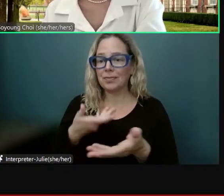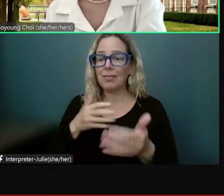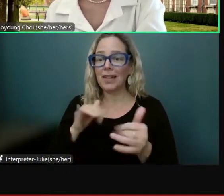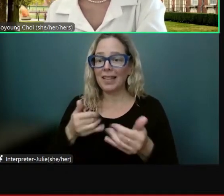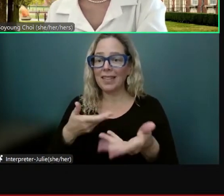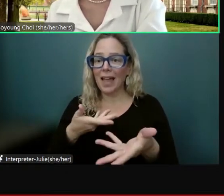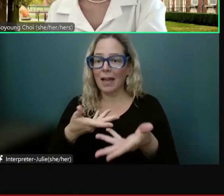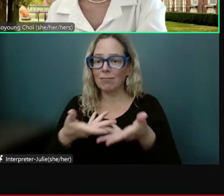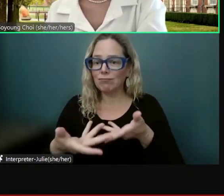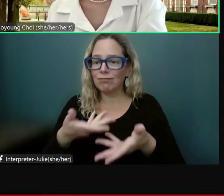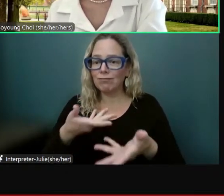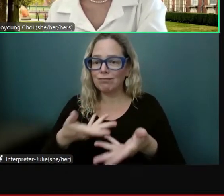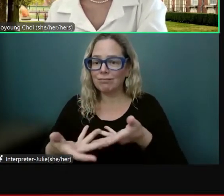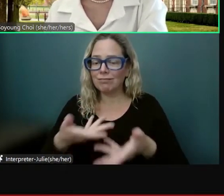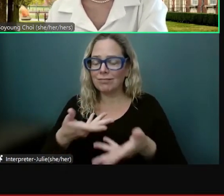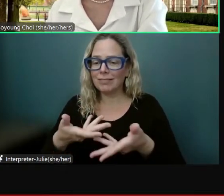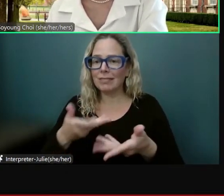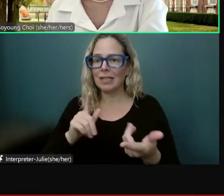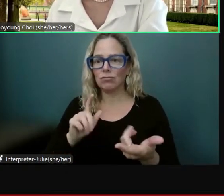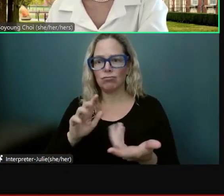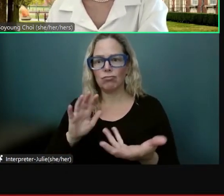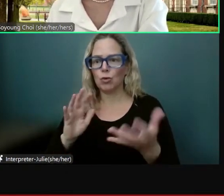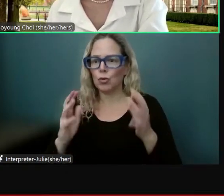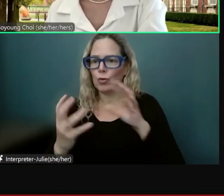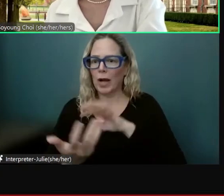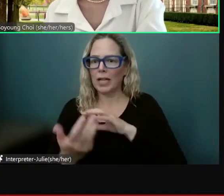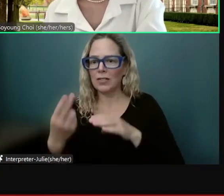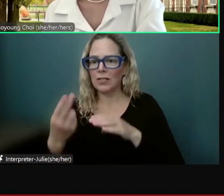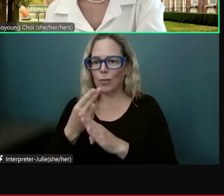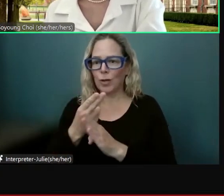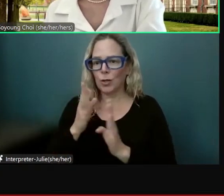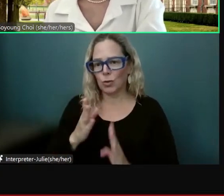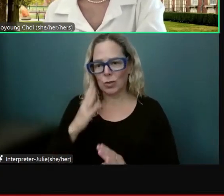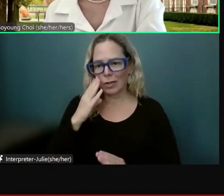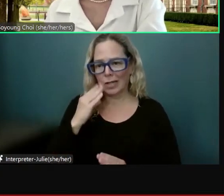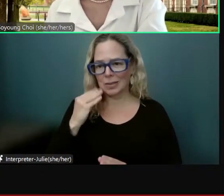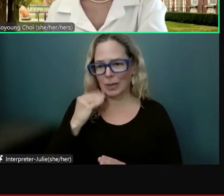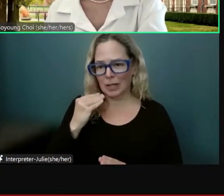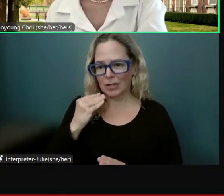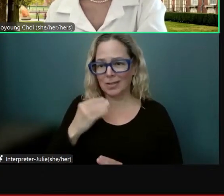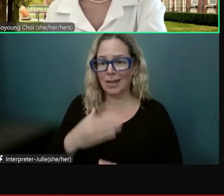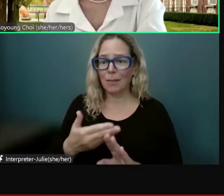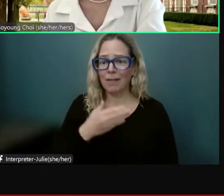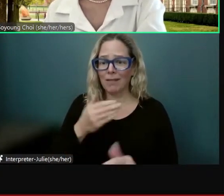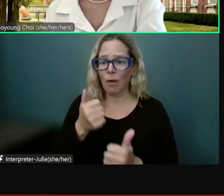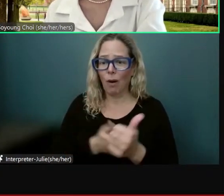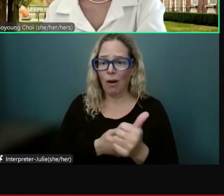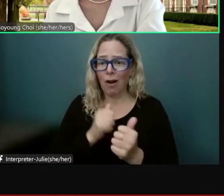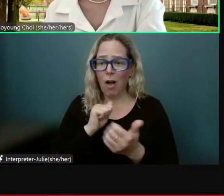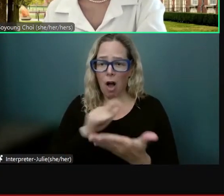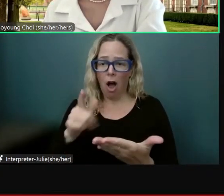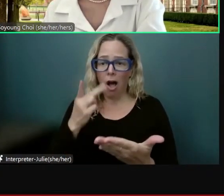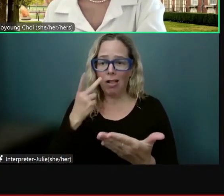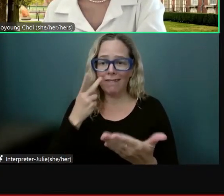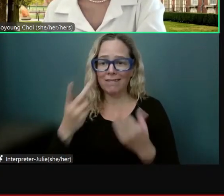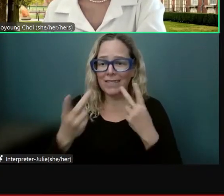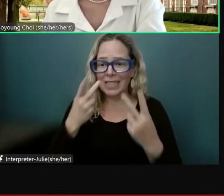interface transformed the user experience from a visual, menu-driven process into a